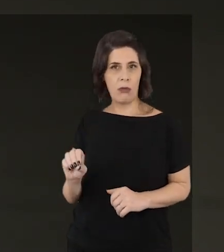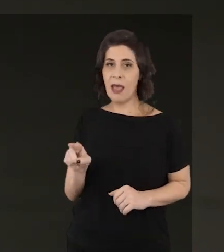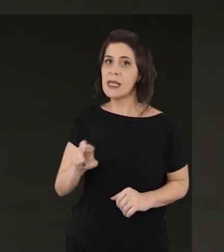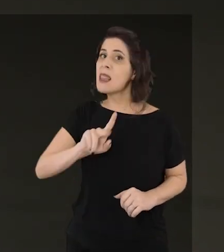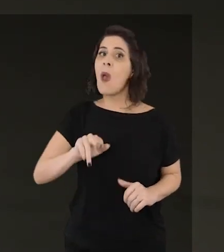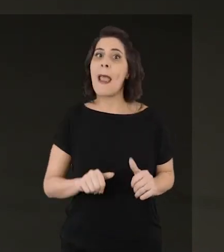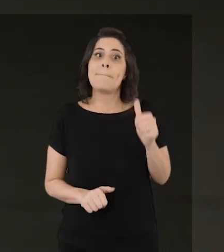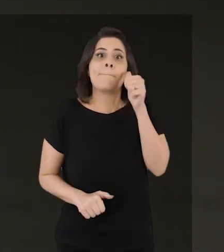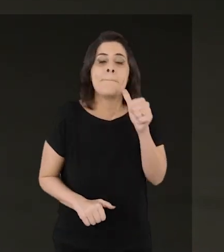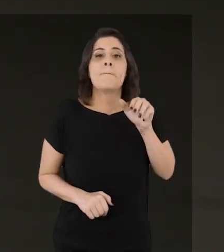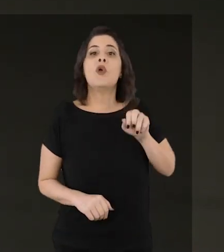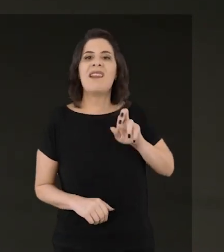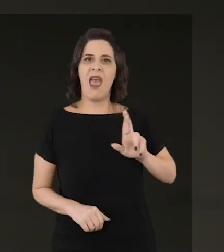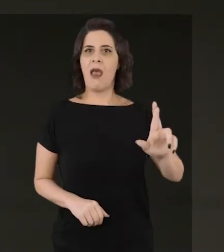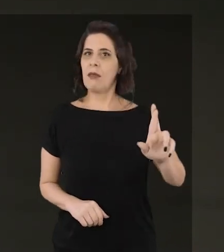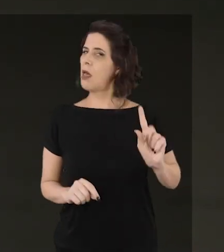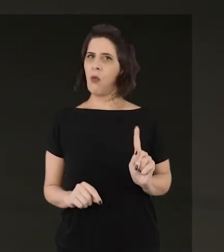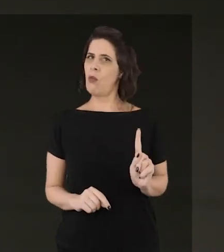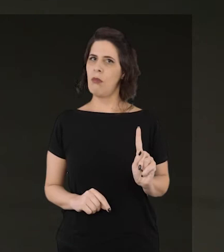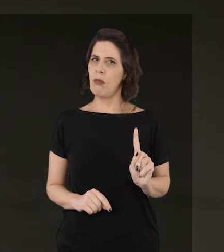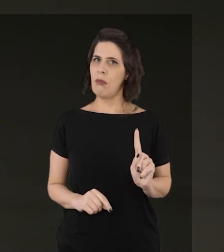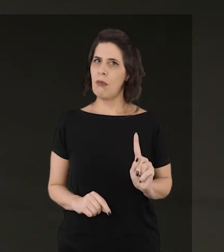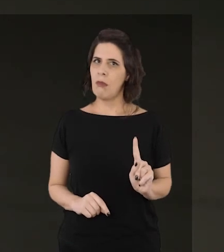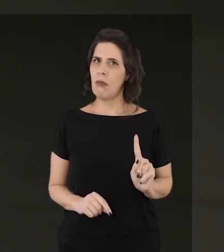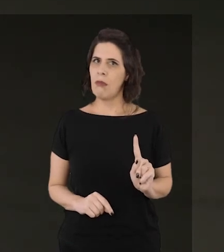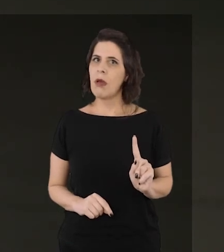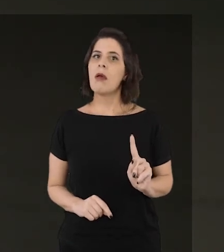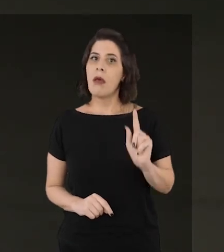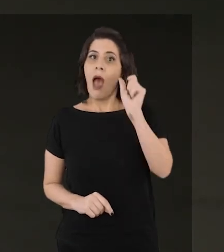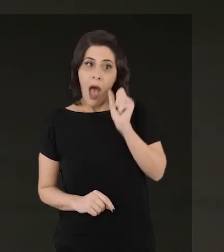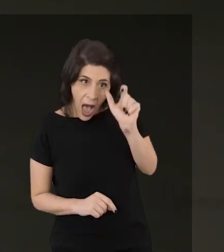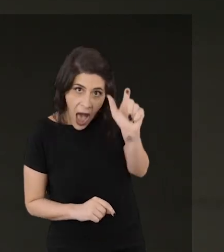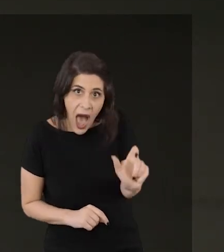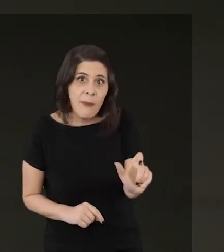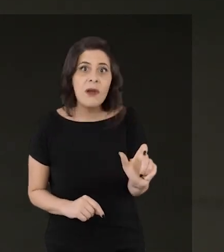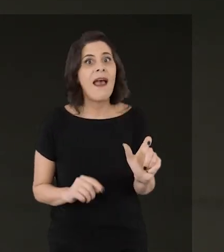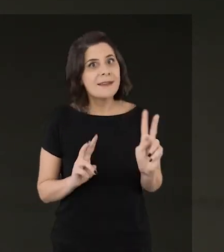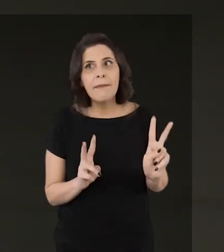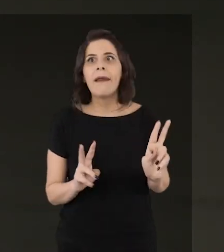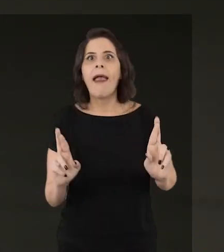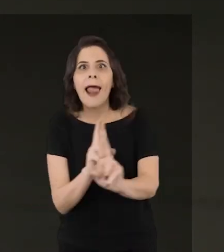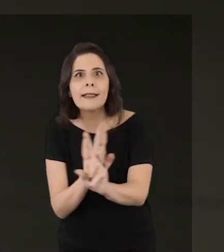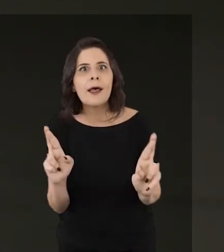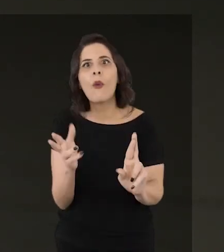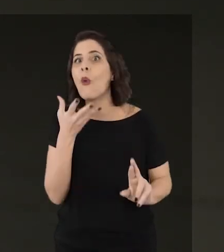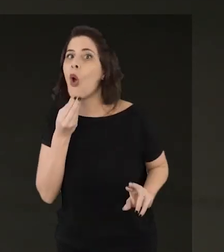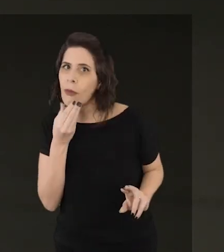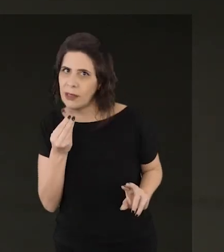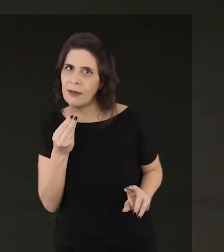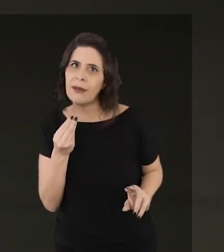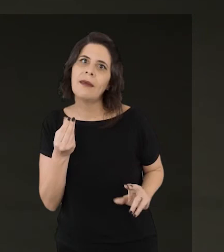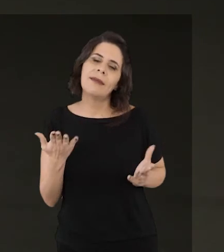woman. Woman for her was always in relationship to man. So